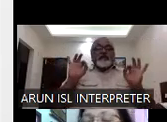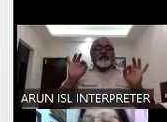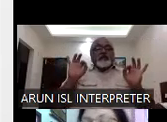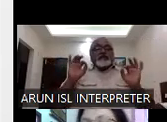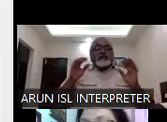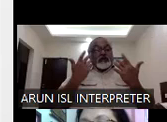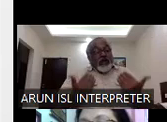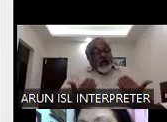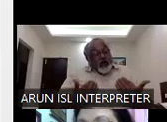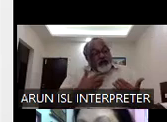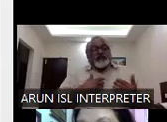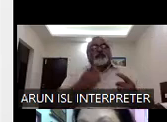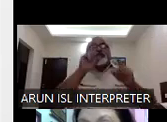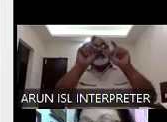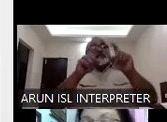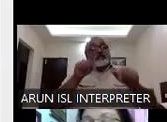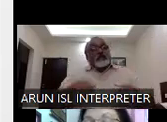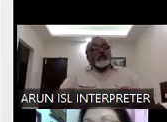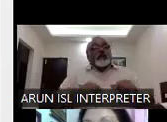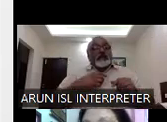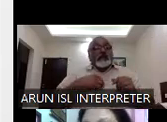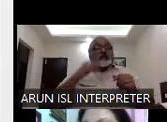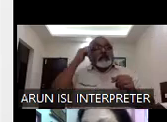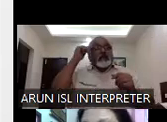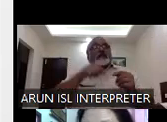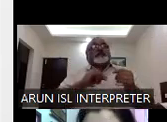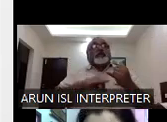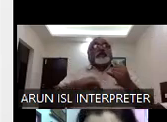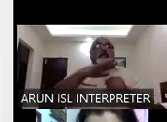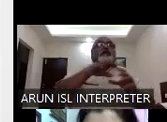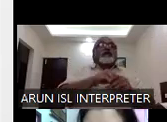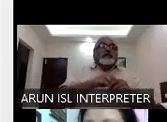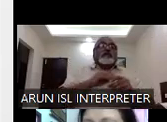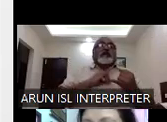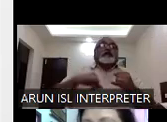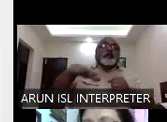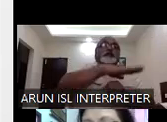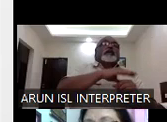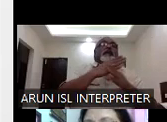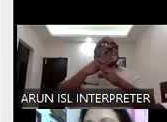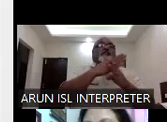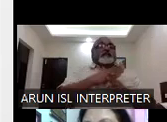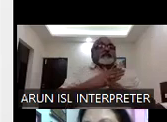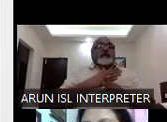inclusion, in context of social participation, that we people have to think